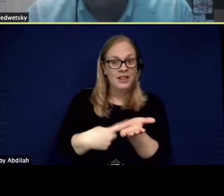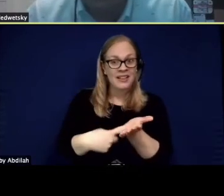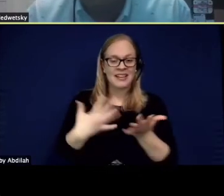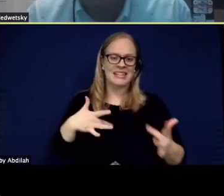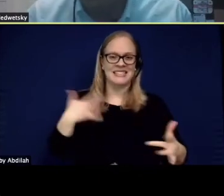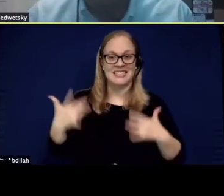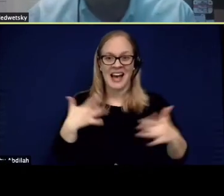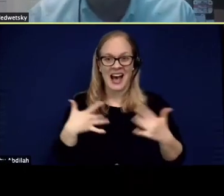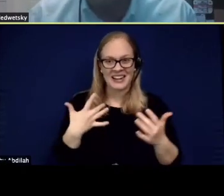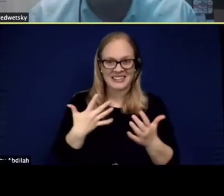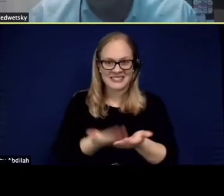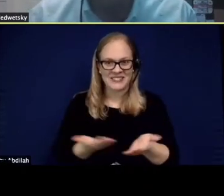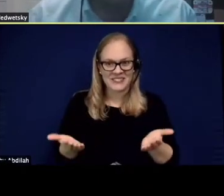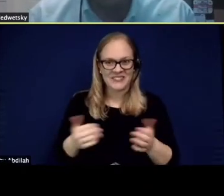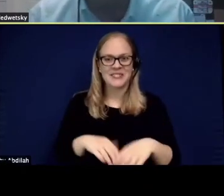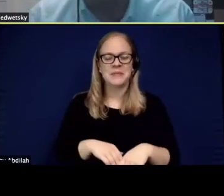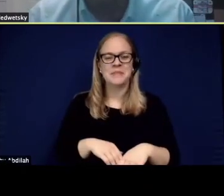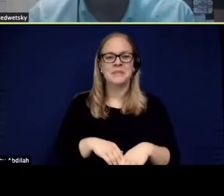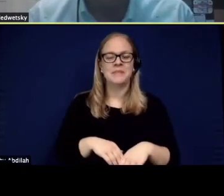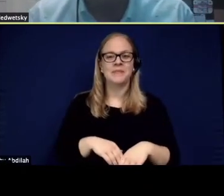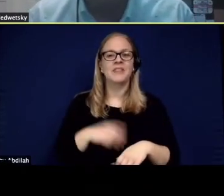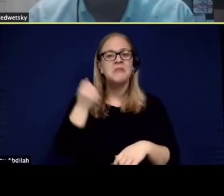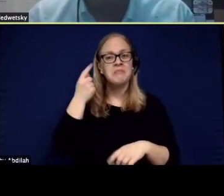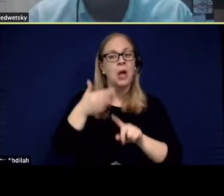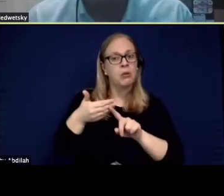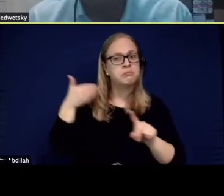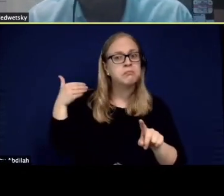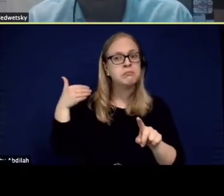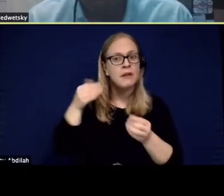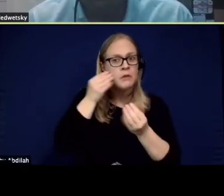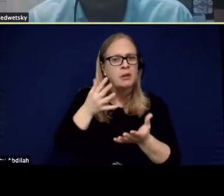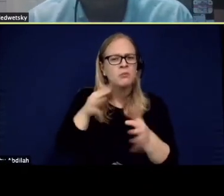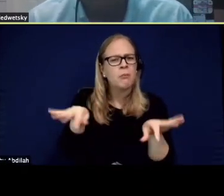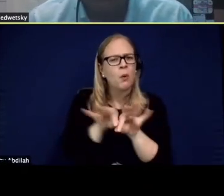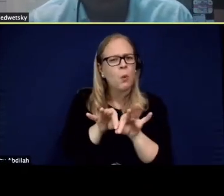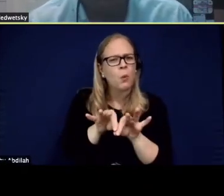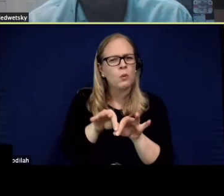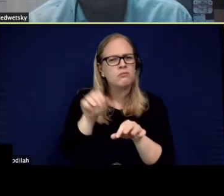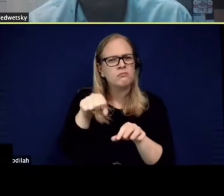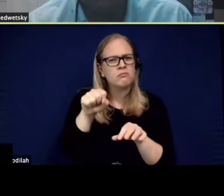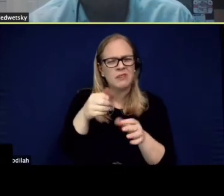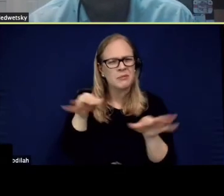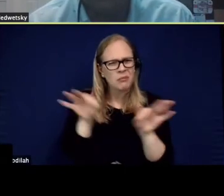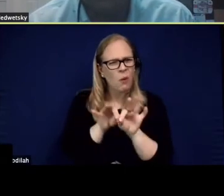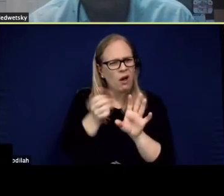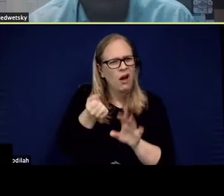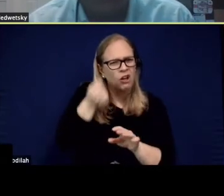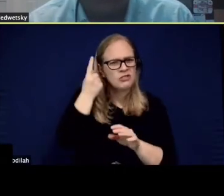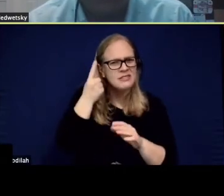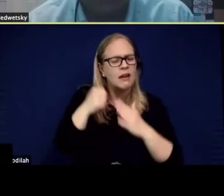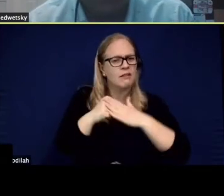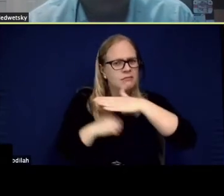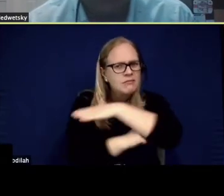exciting stuff. So now the other stuff is critical and crucial because without those